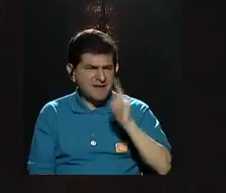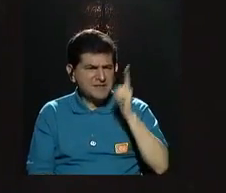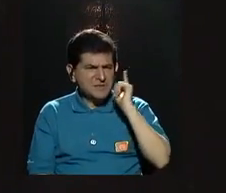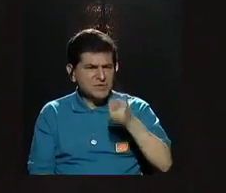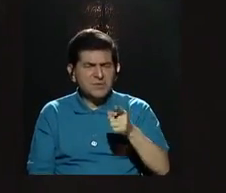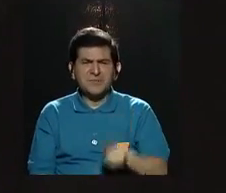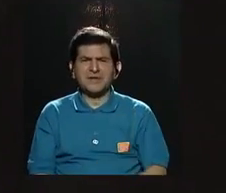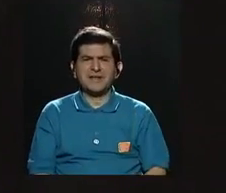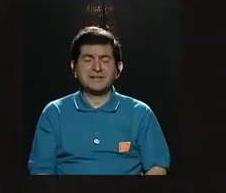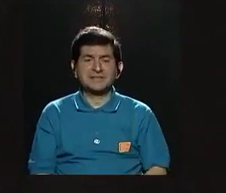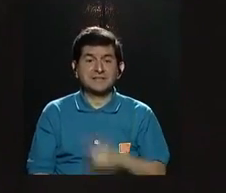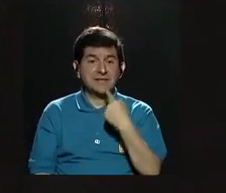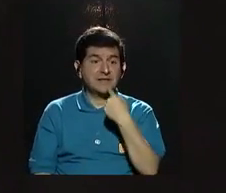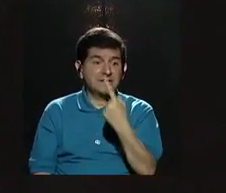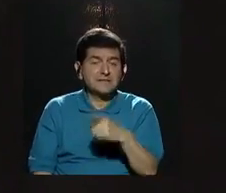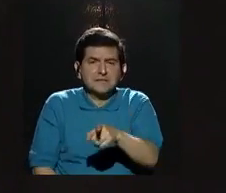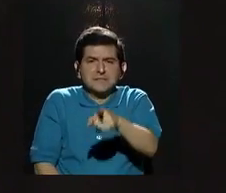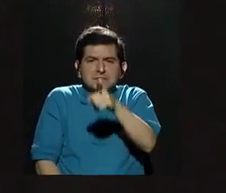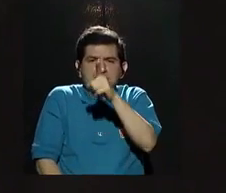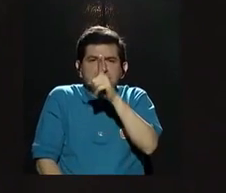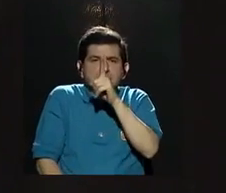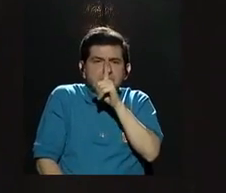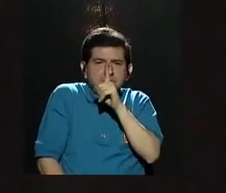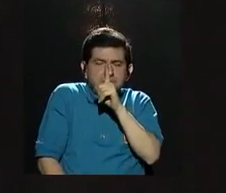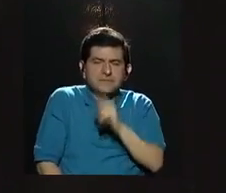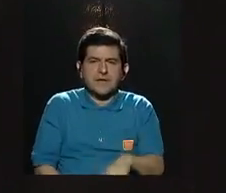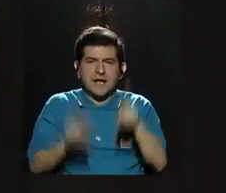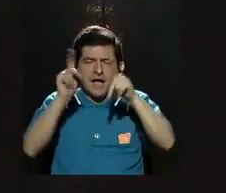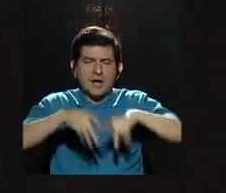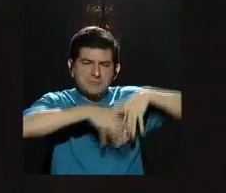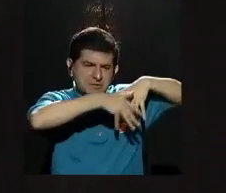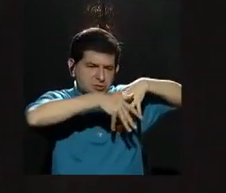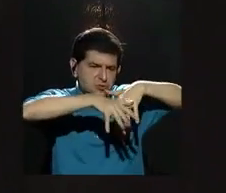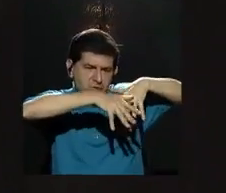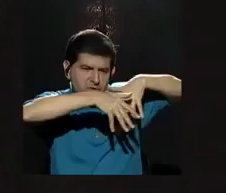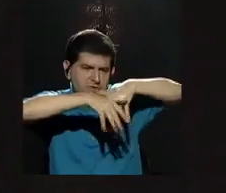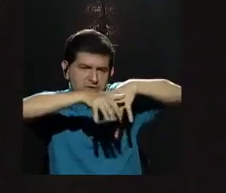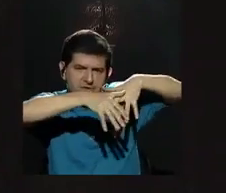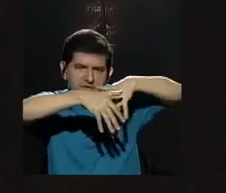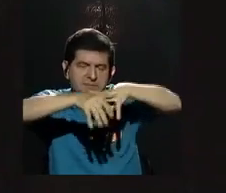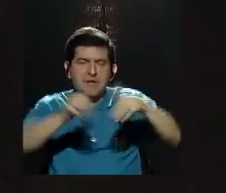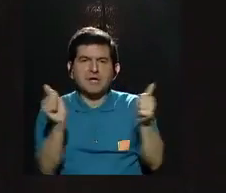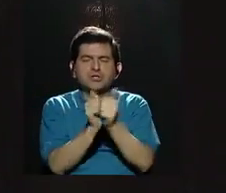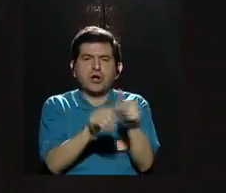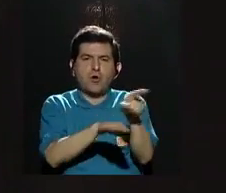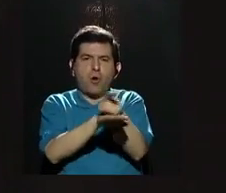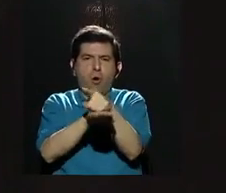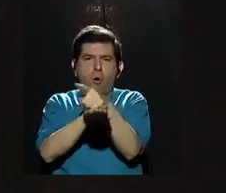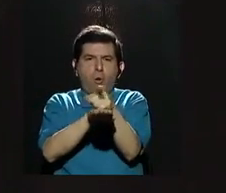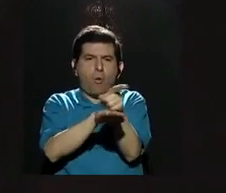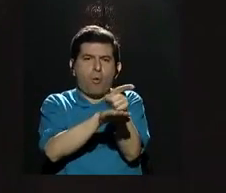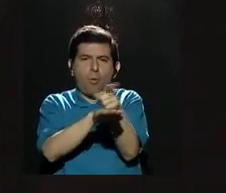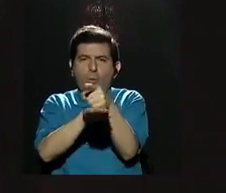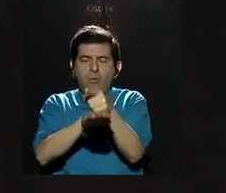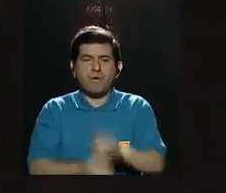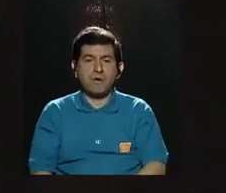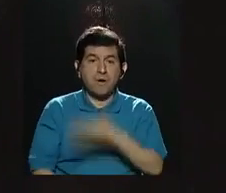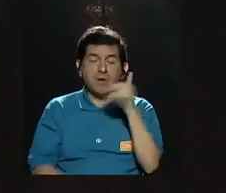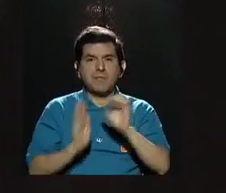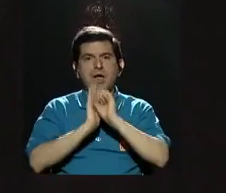demonstrators back with tanks and guns? What better symbol of noxious